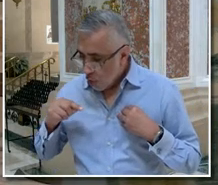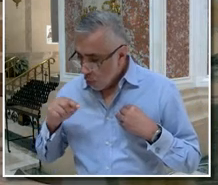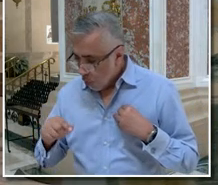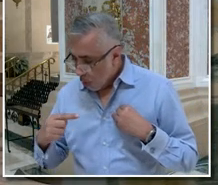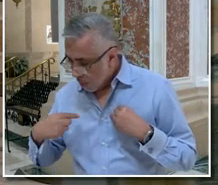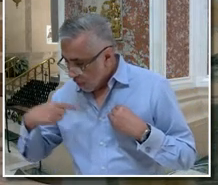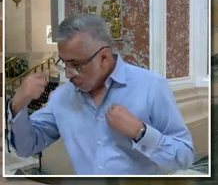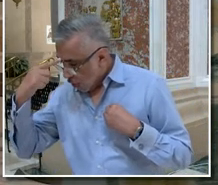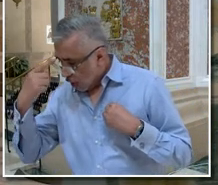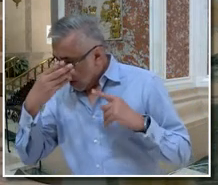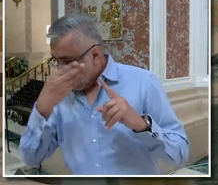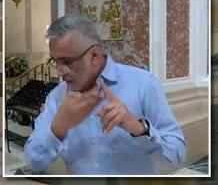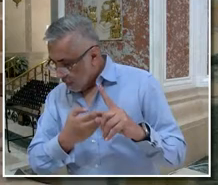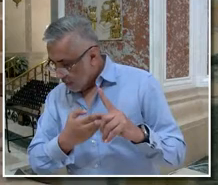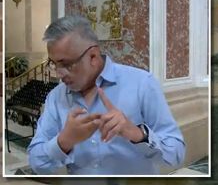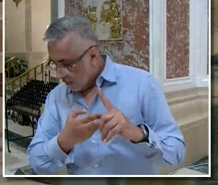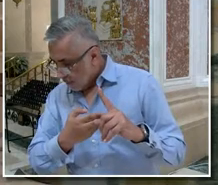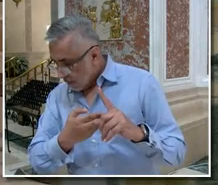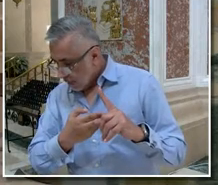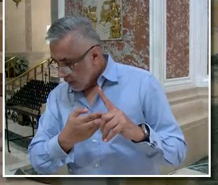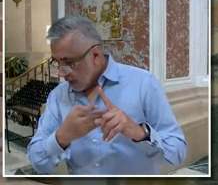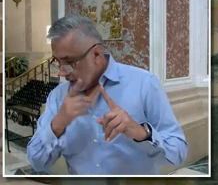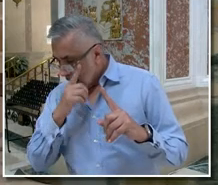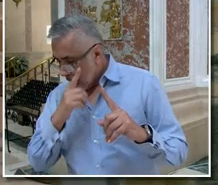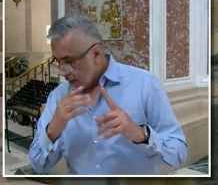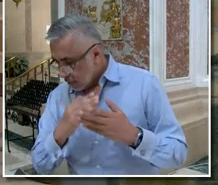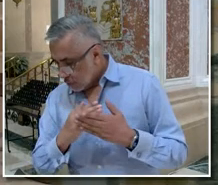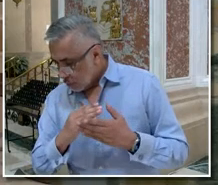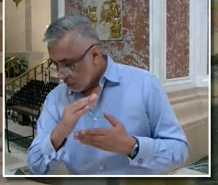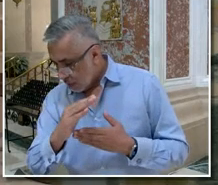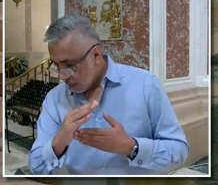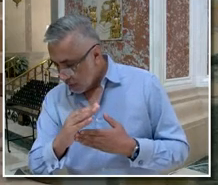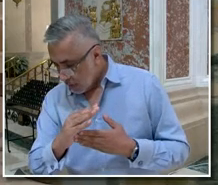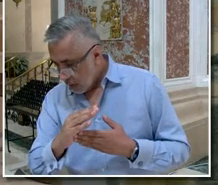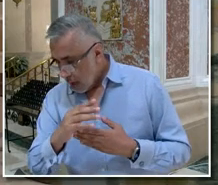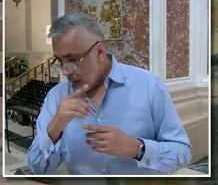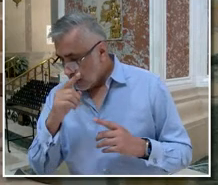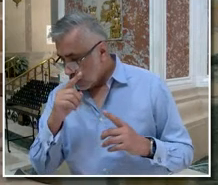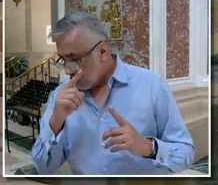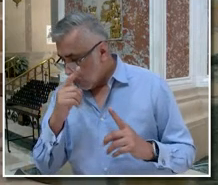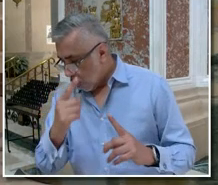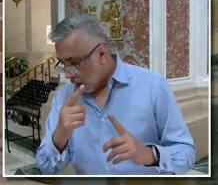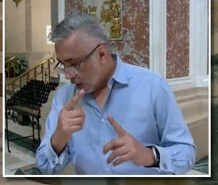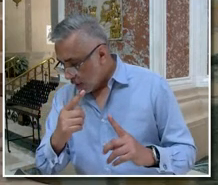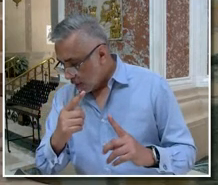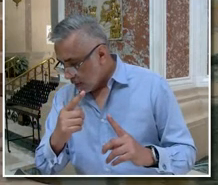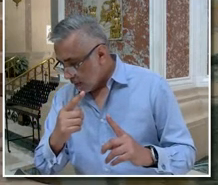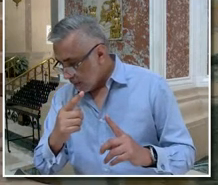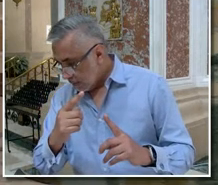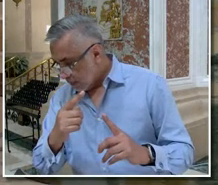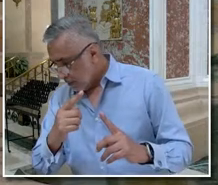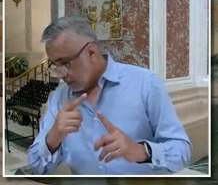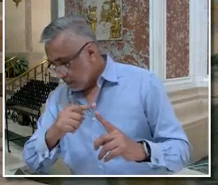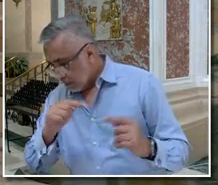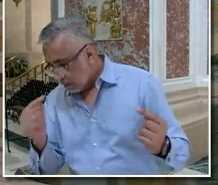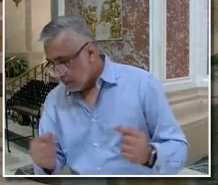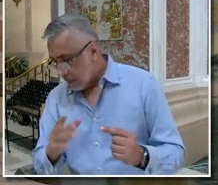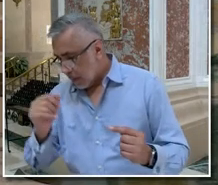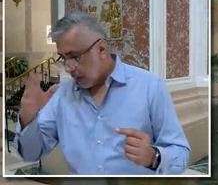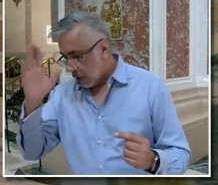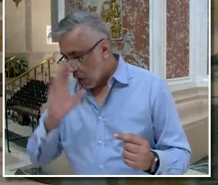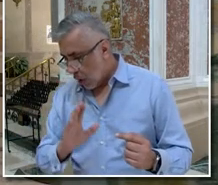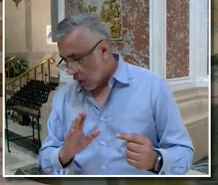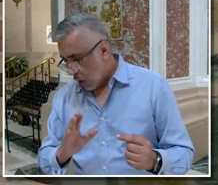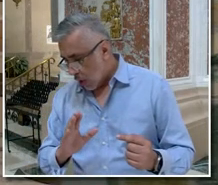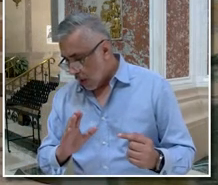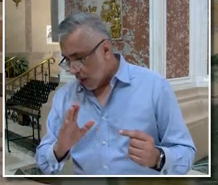thought of him as stricken, as one smitten by God and afflicted.